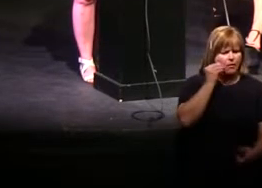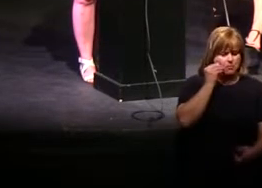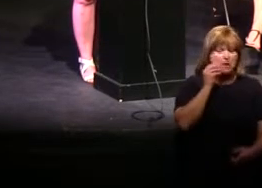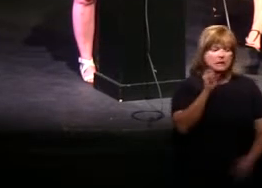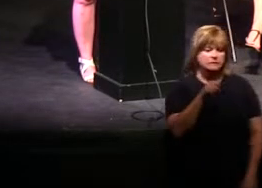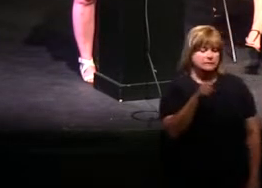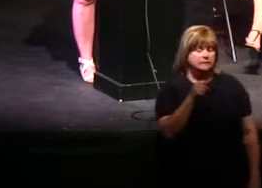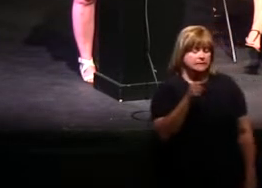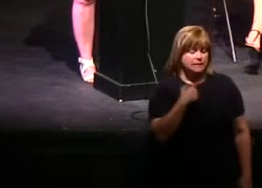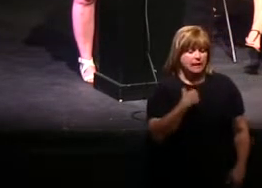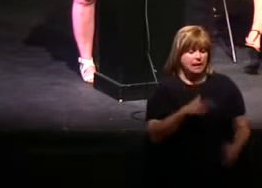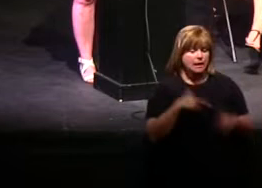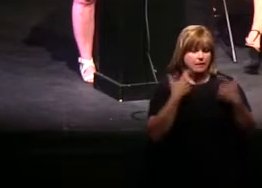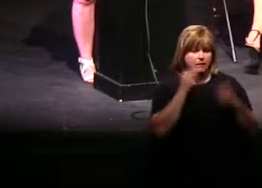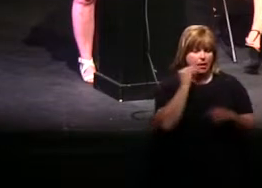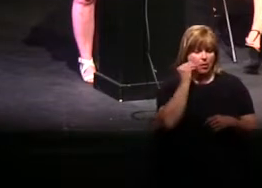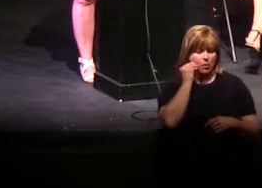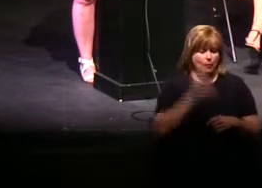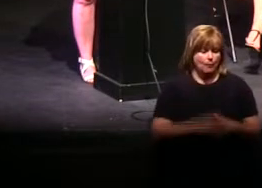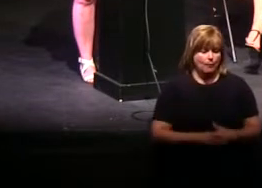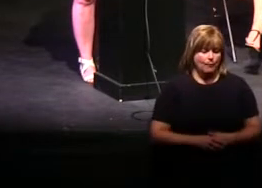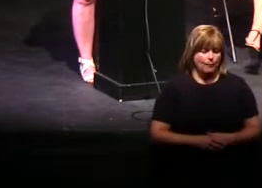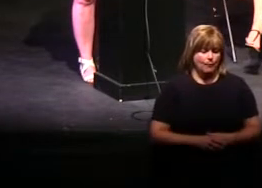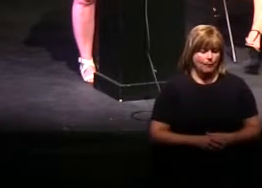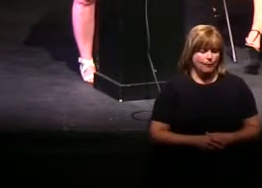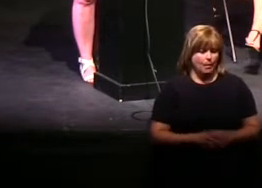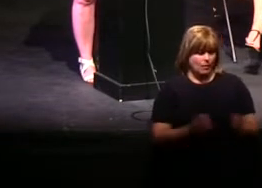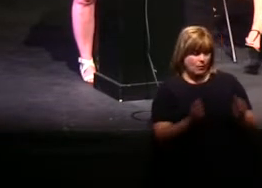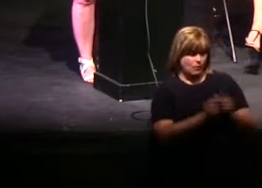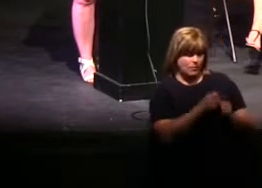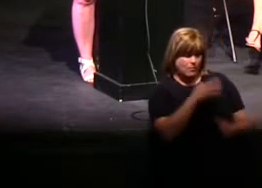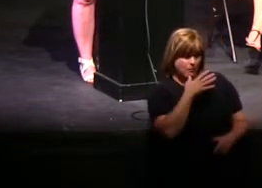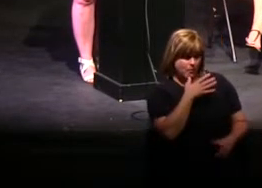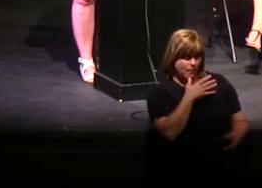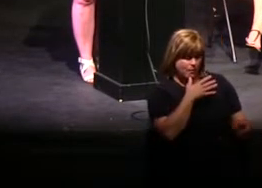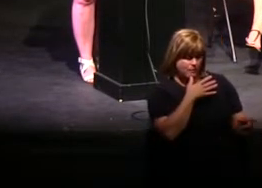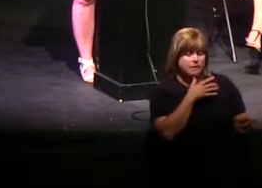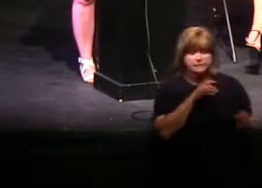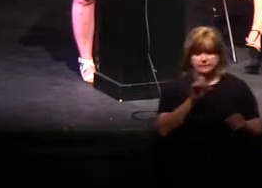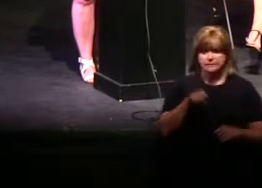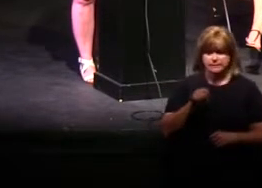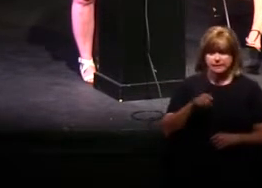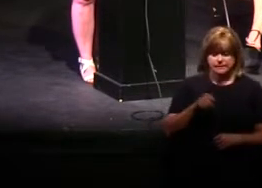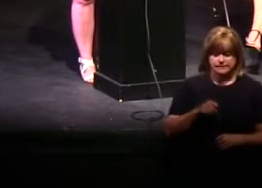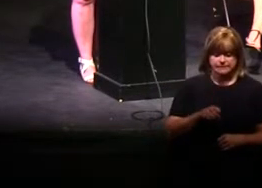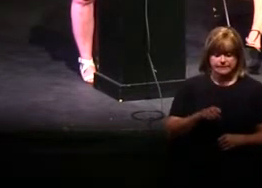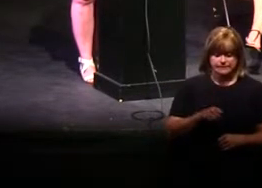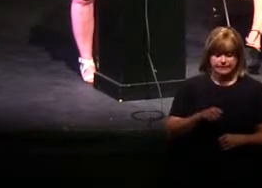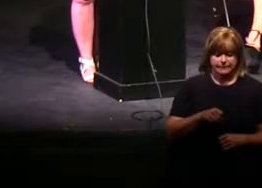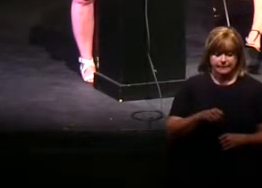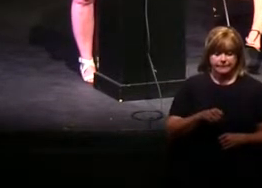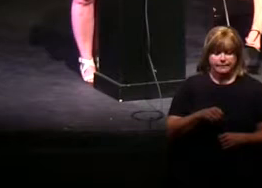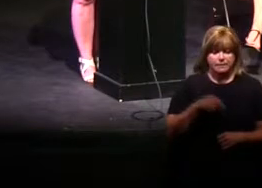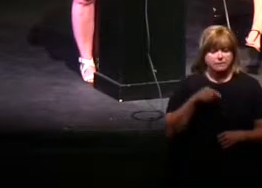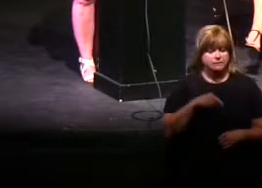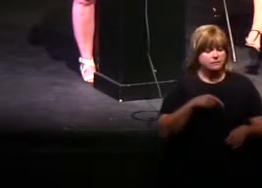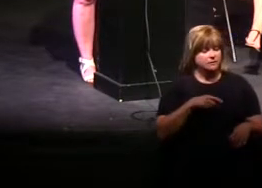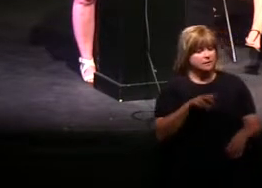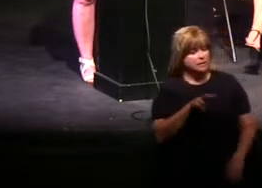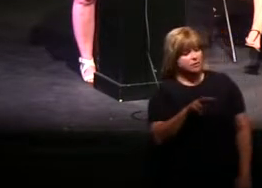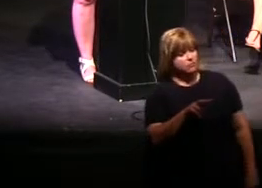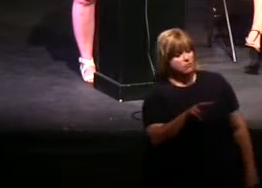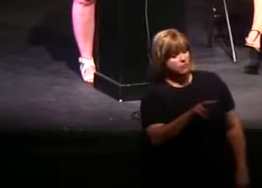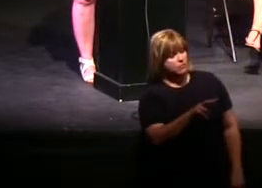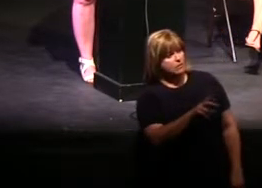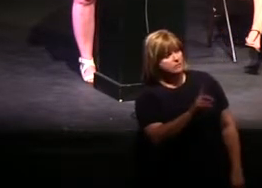ma'am. I live in Hamilton." "With your mom?" "Yes, ma'am." She walked around the bear,